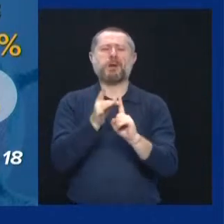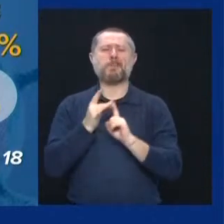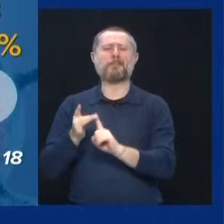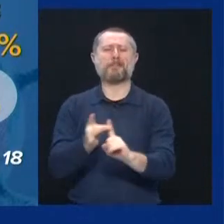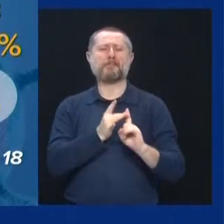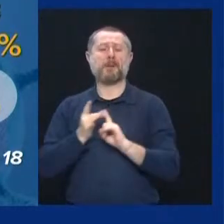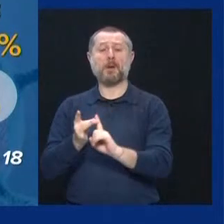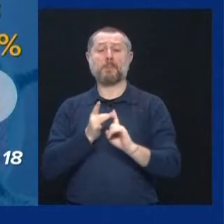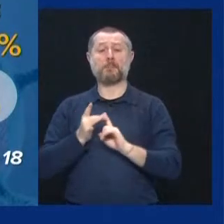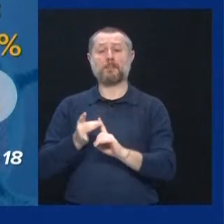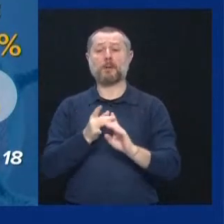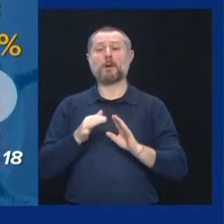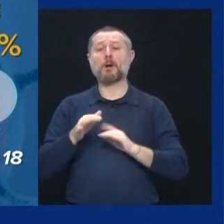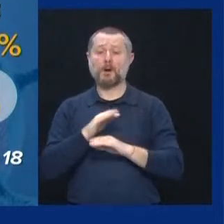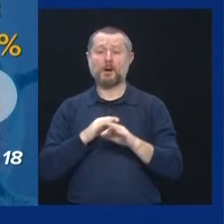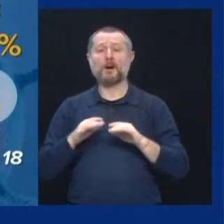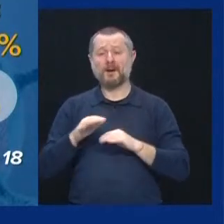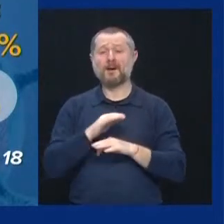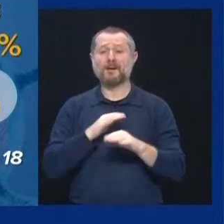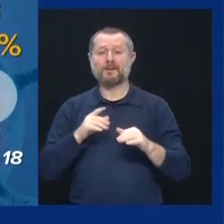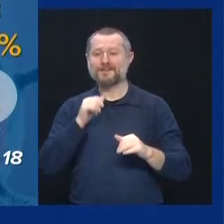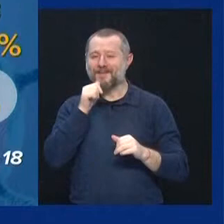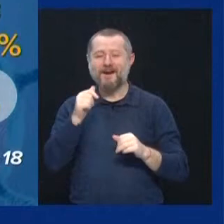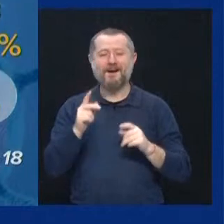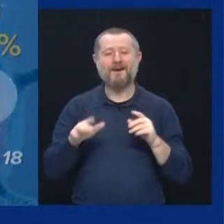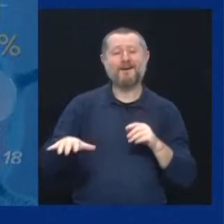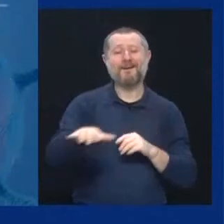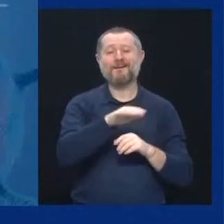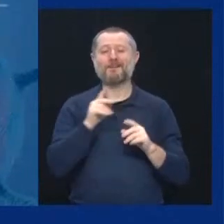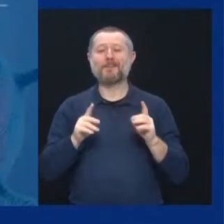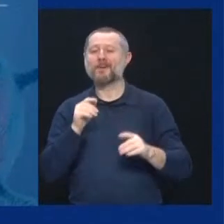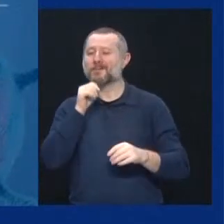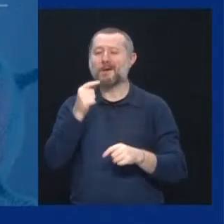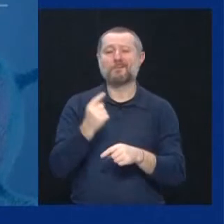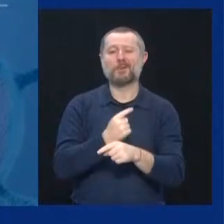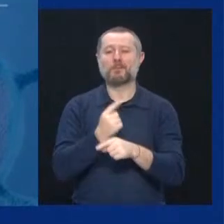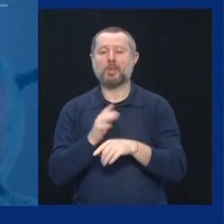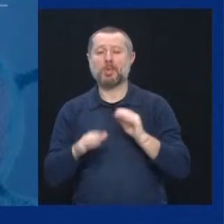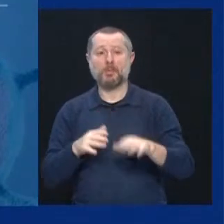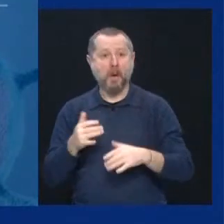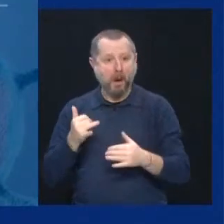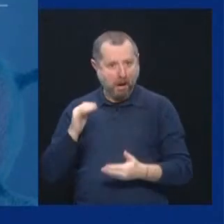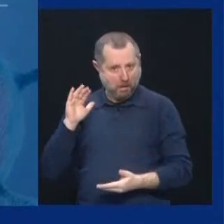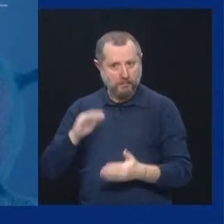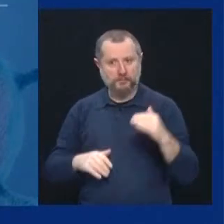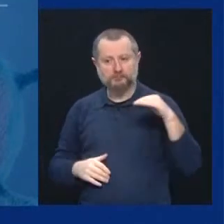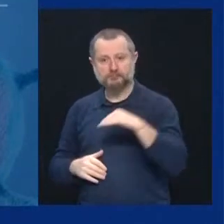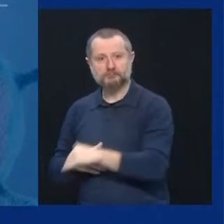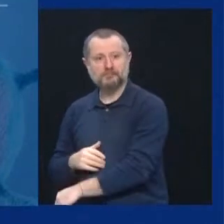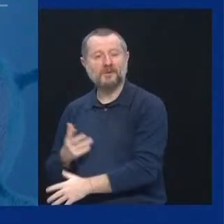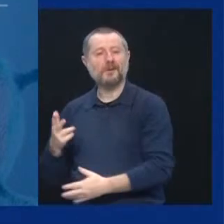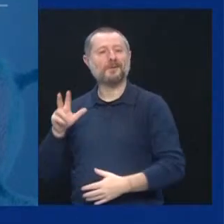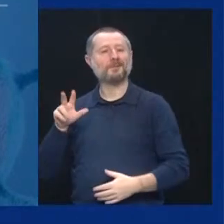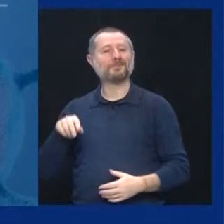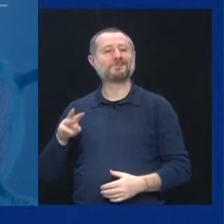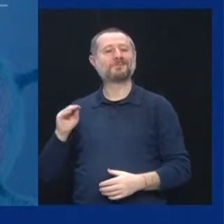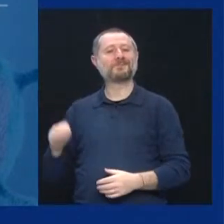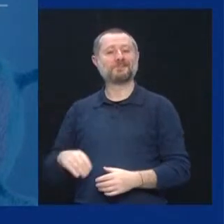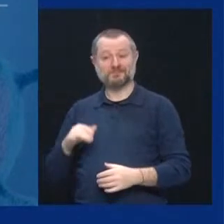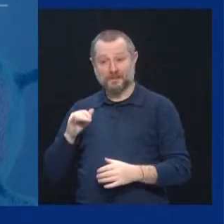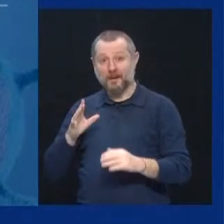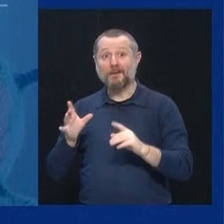little careless, lack of discipline, but we're down to 3.6%. Hospitalizations also